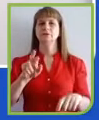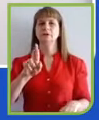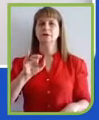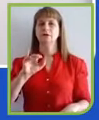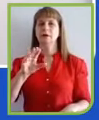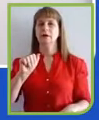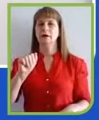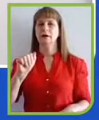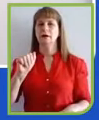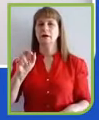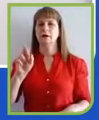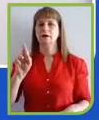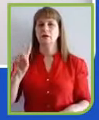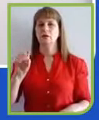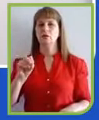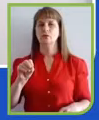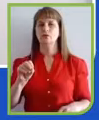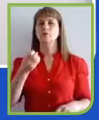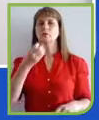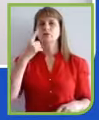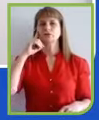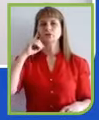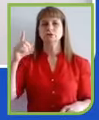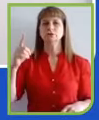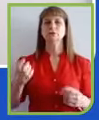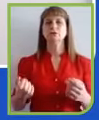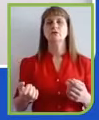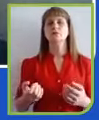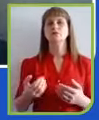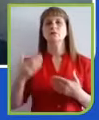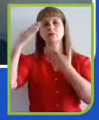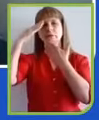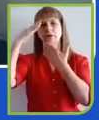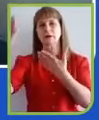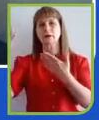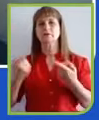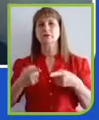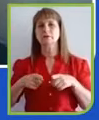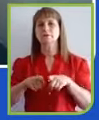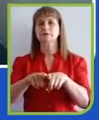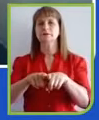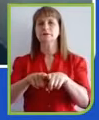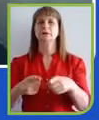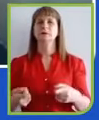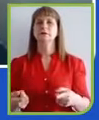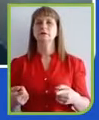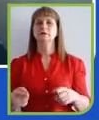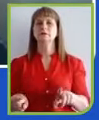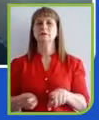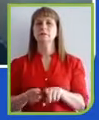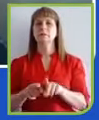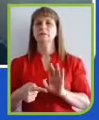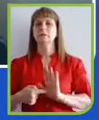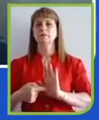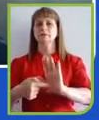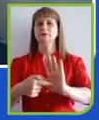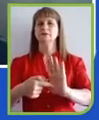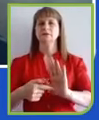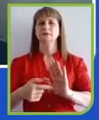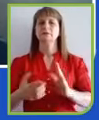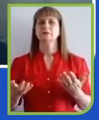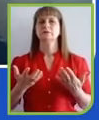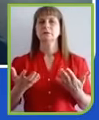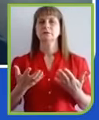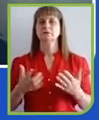Eduardo, thank you for the presentation, thank you for the parceria. I would like to say to all those who are